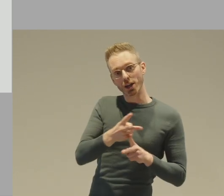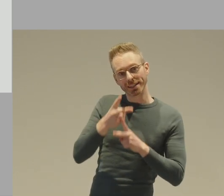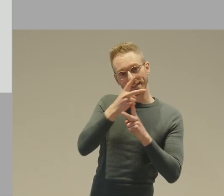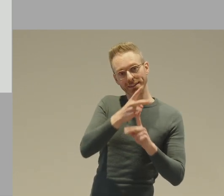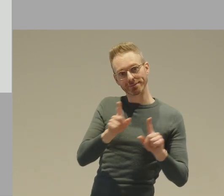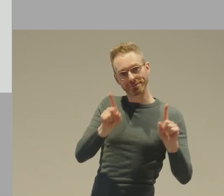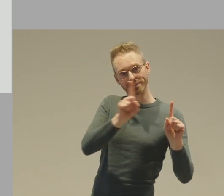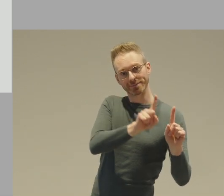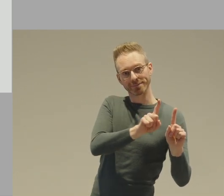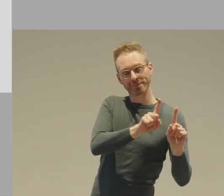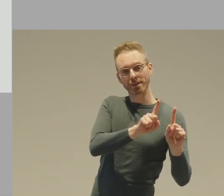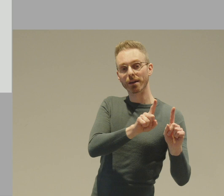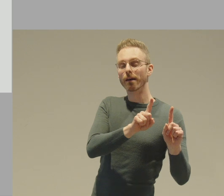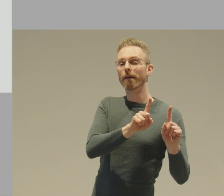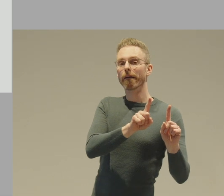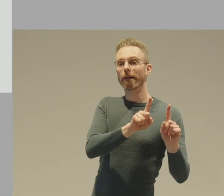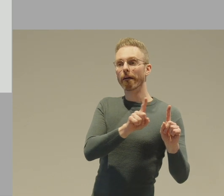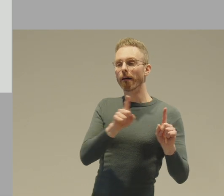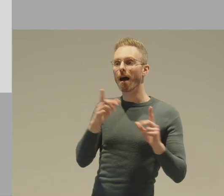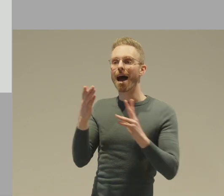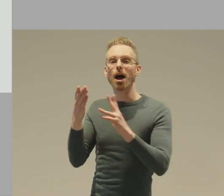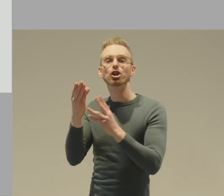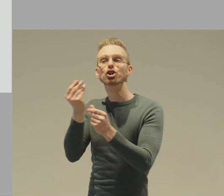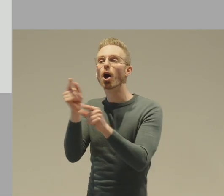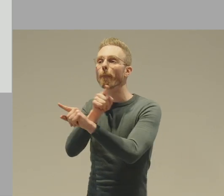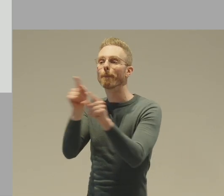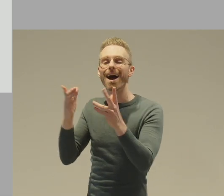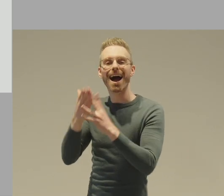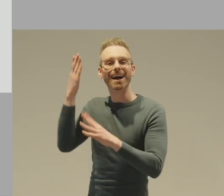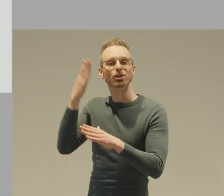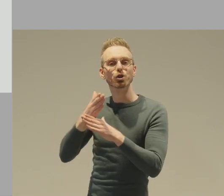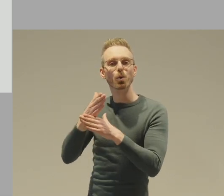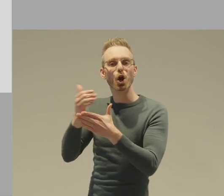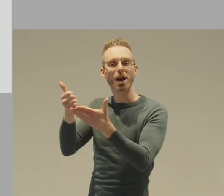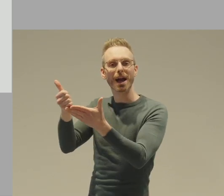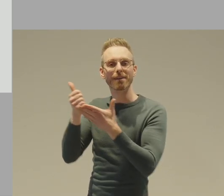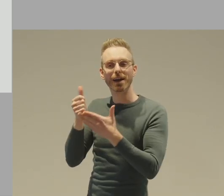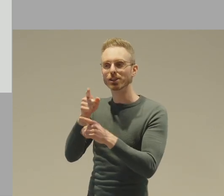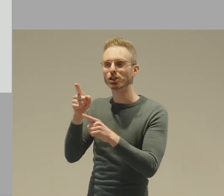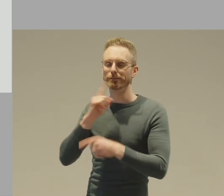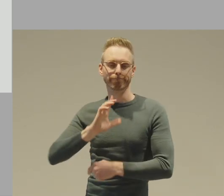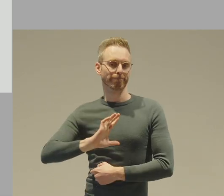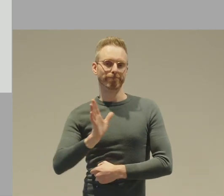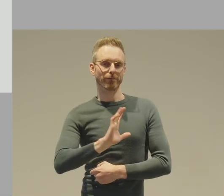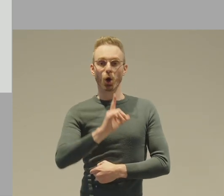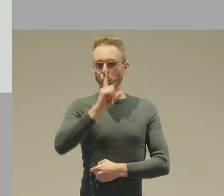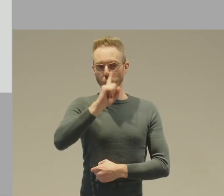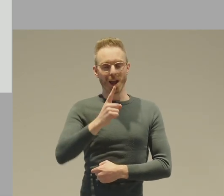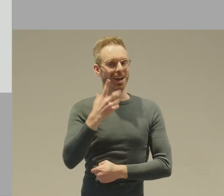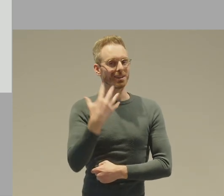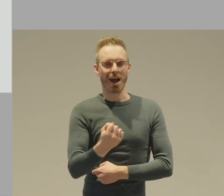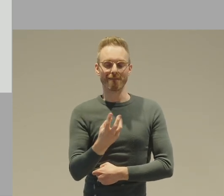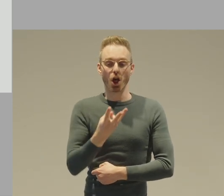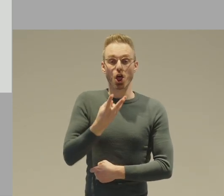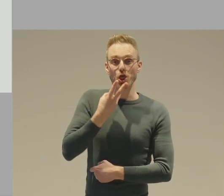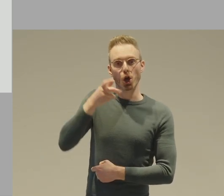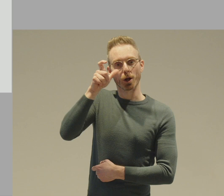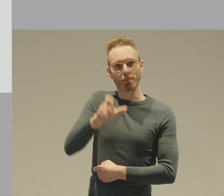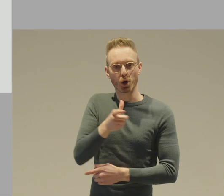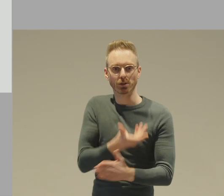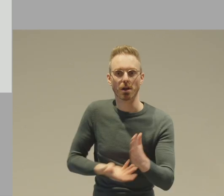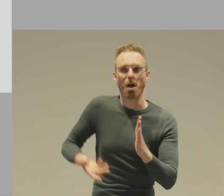have third-party support. And it's, you know, it hurts me to my core, the idea of,